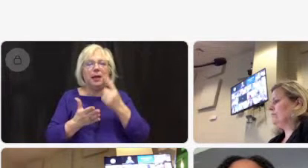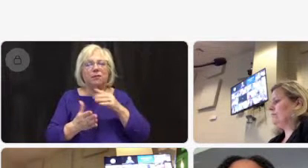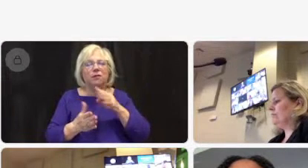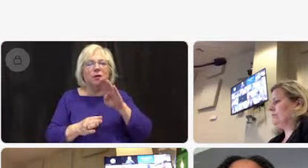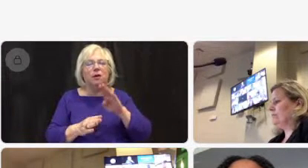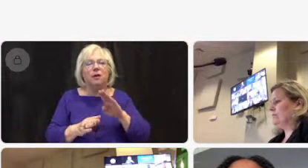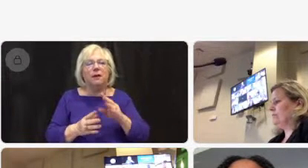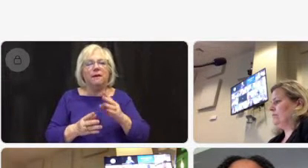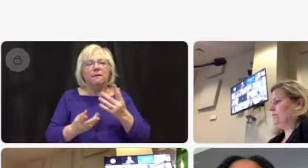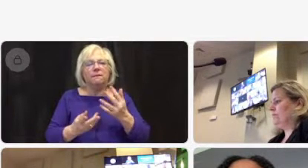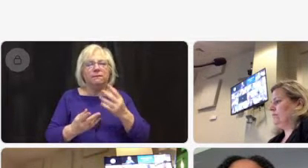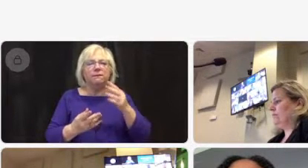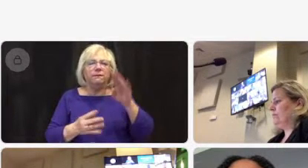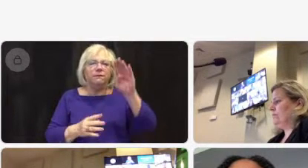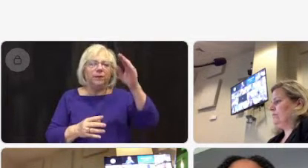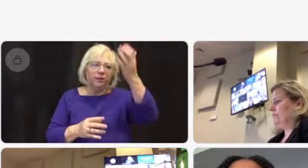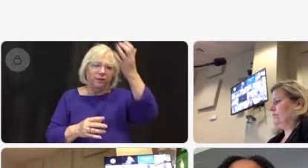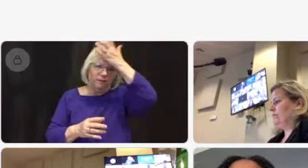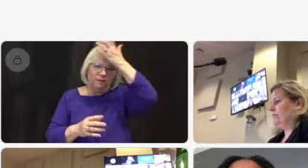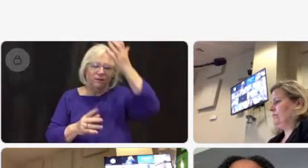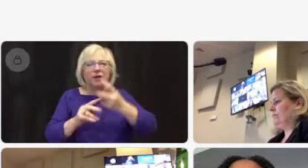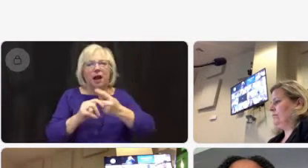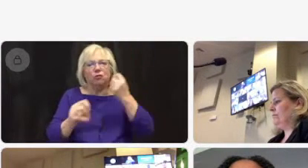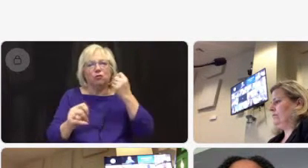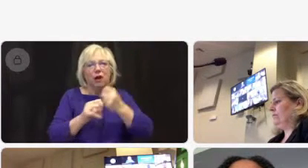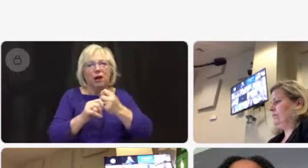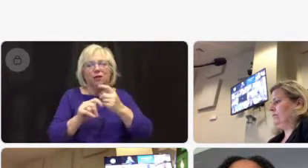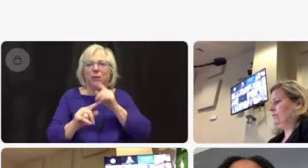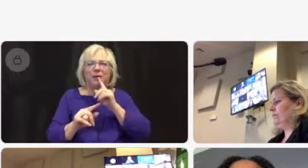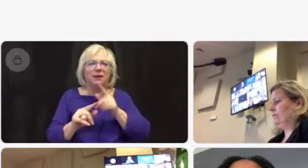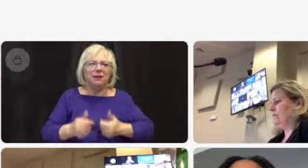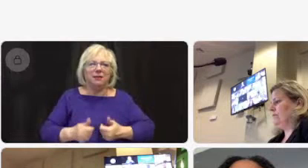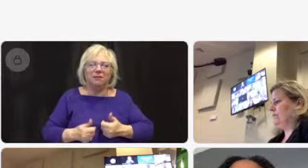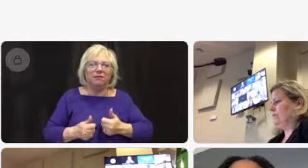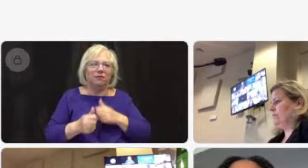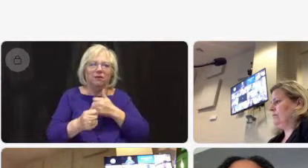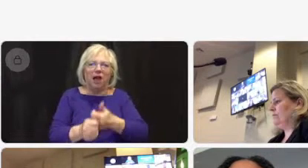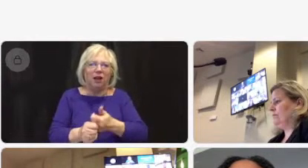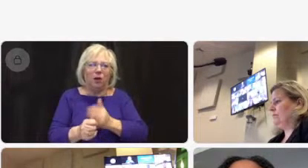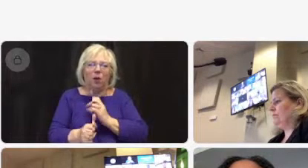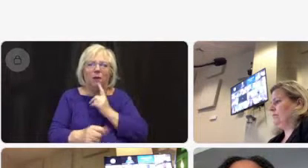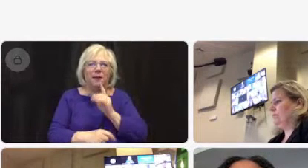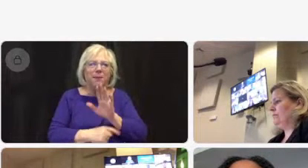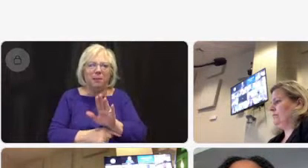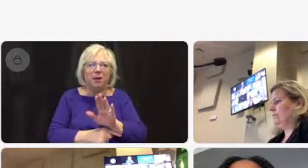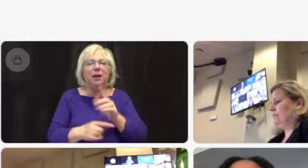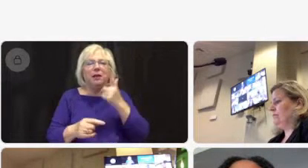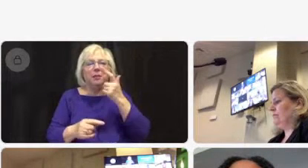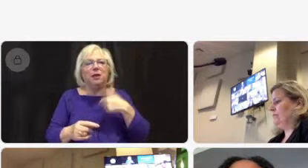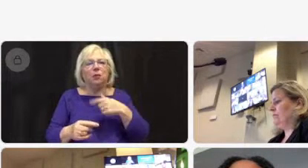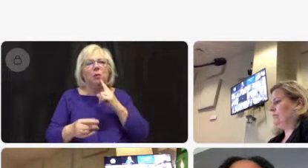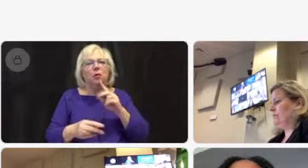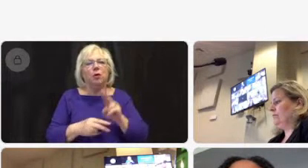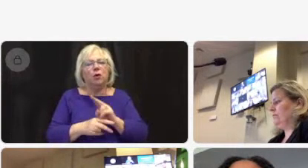commitment, and then we took our foot off the gas pedal. We also did that with fleet, and that's because we were using capital